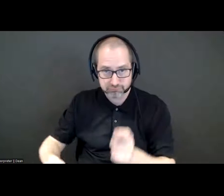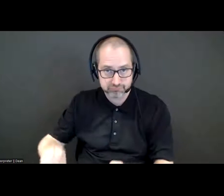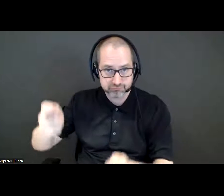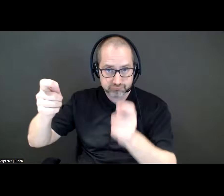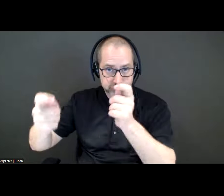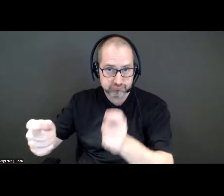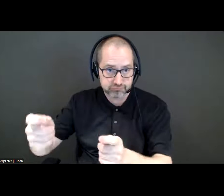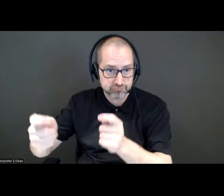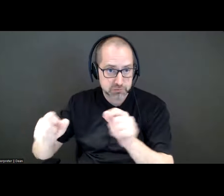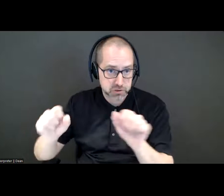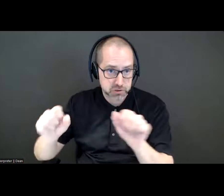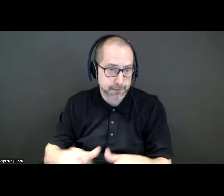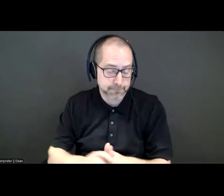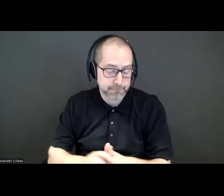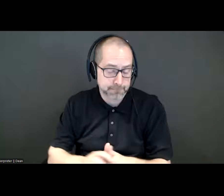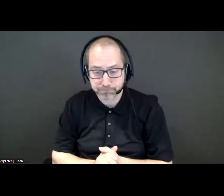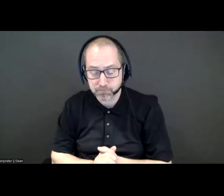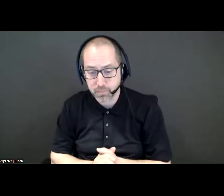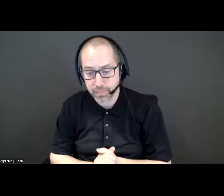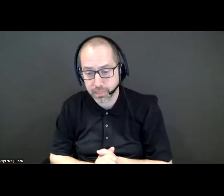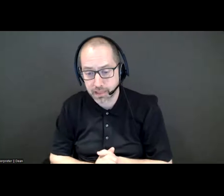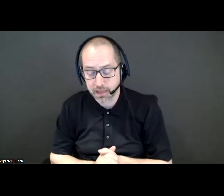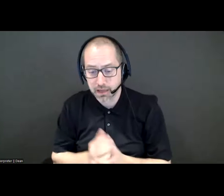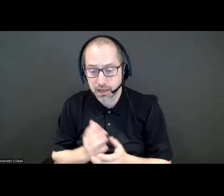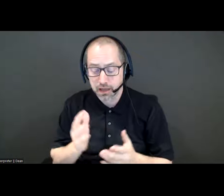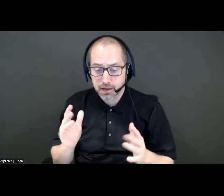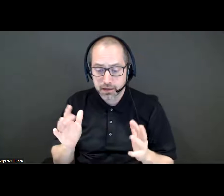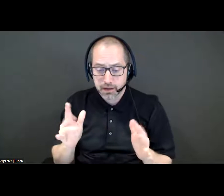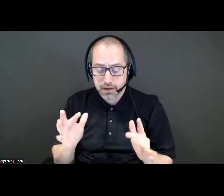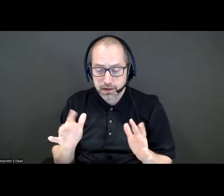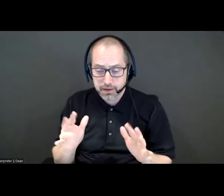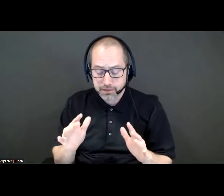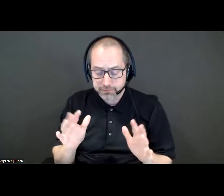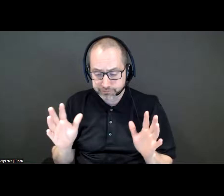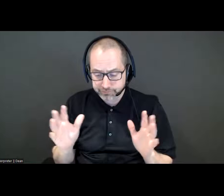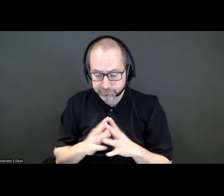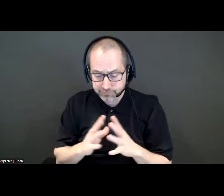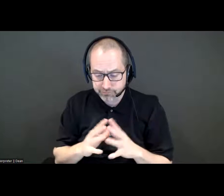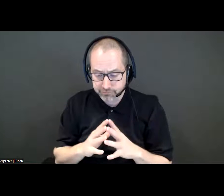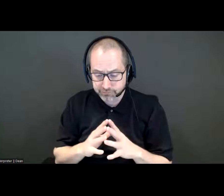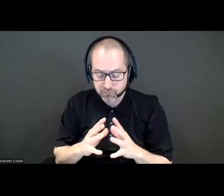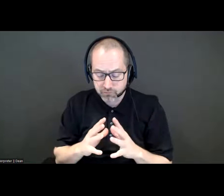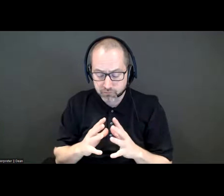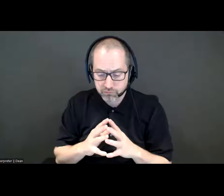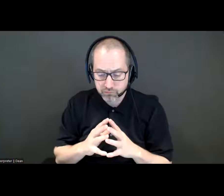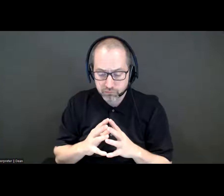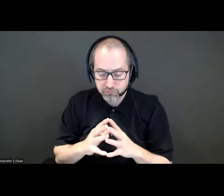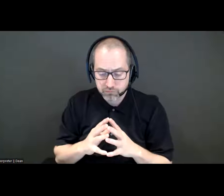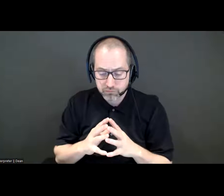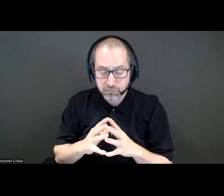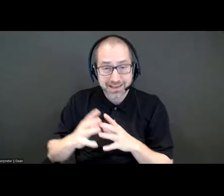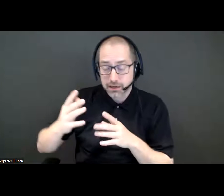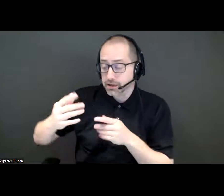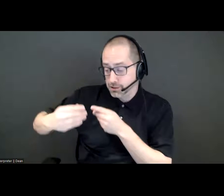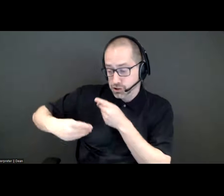So, and the reason that that the generations is so important is not the age thing,